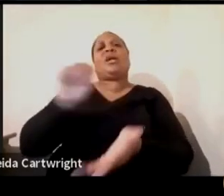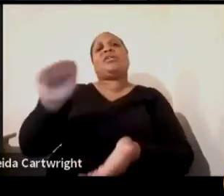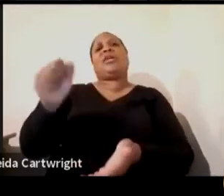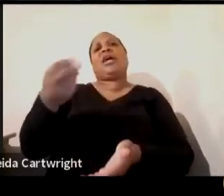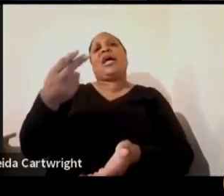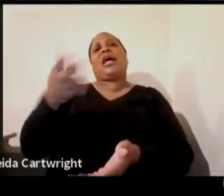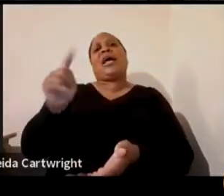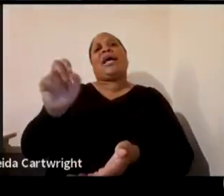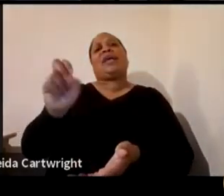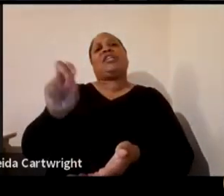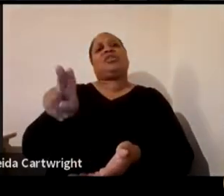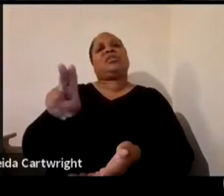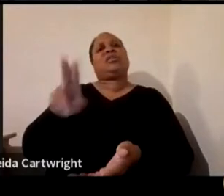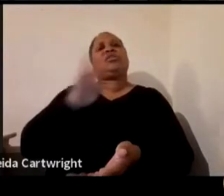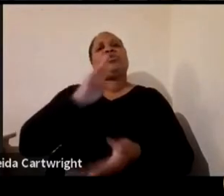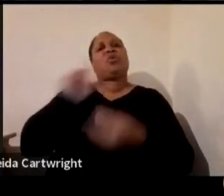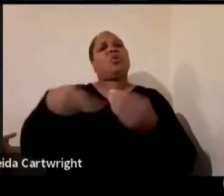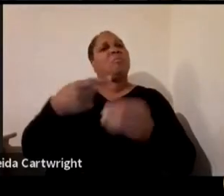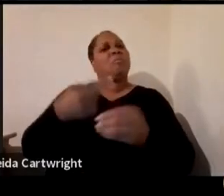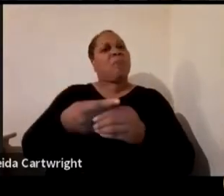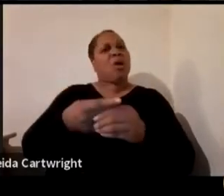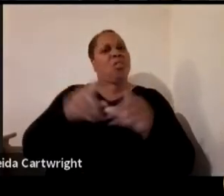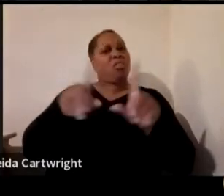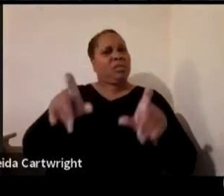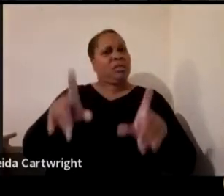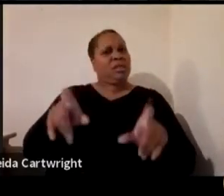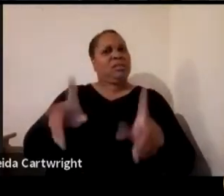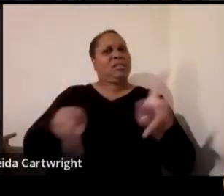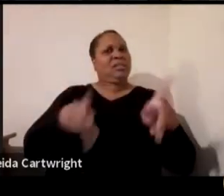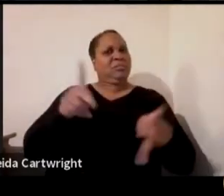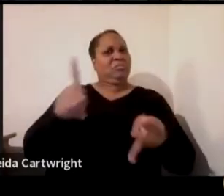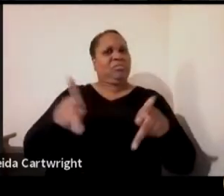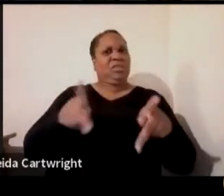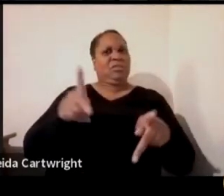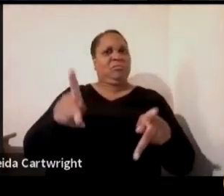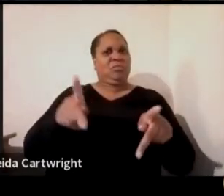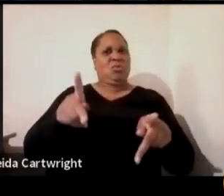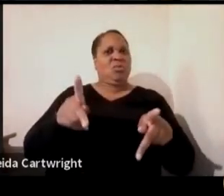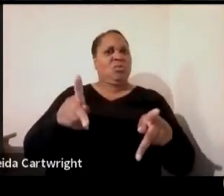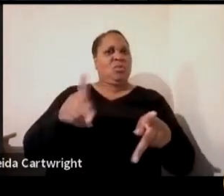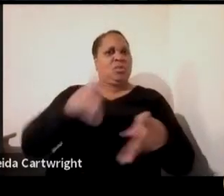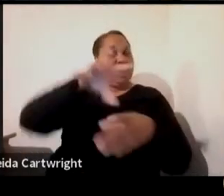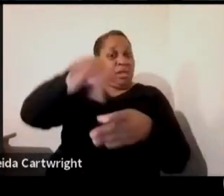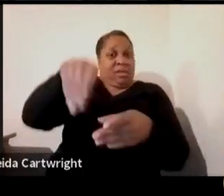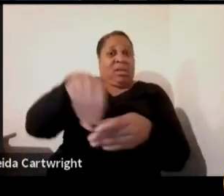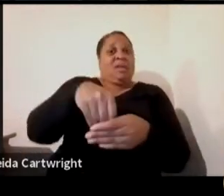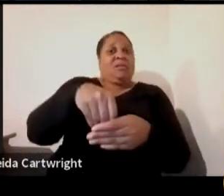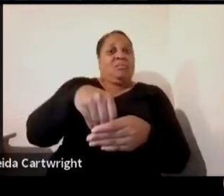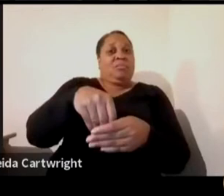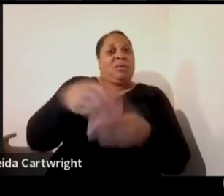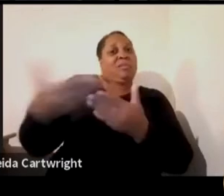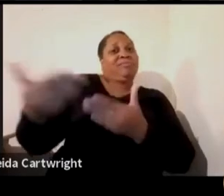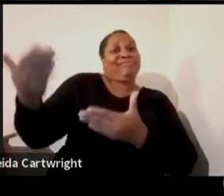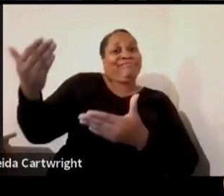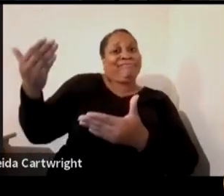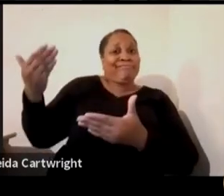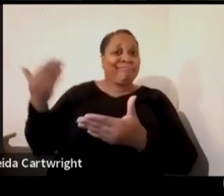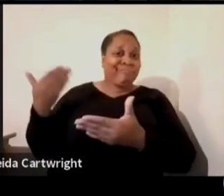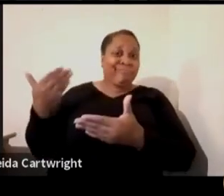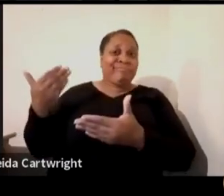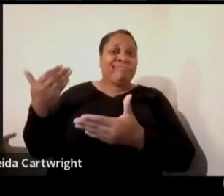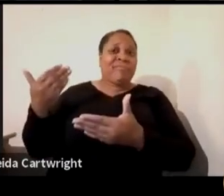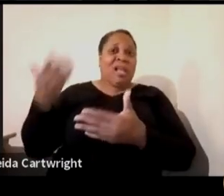the testing and the types of people that were part of the testing prior to the vaccine being